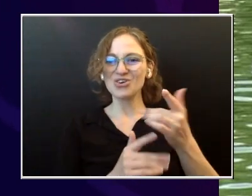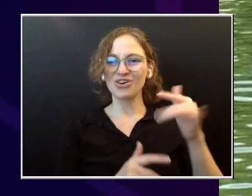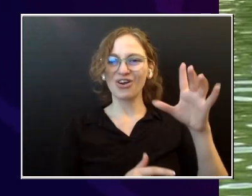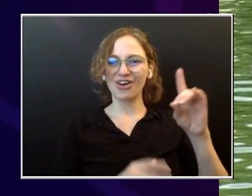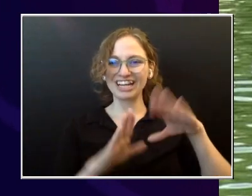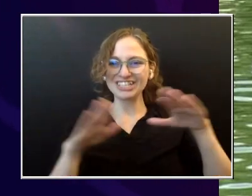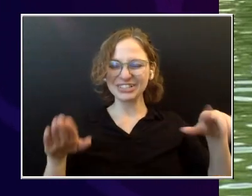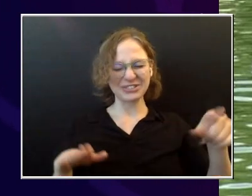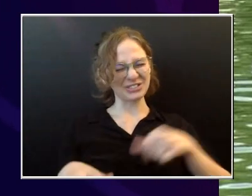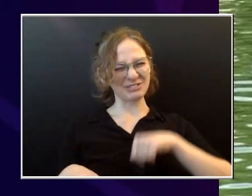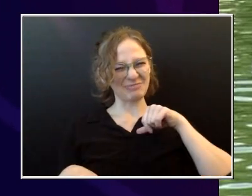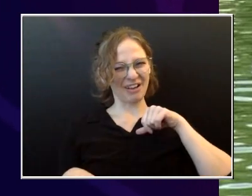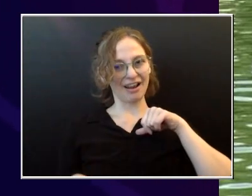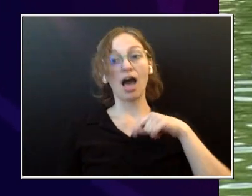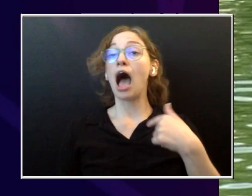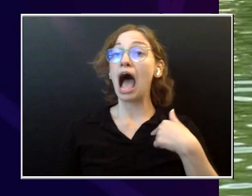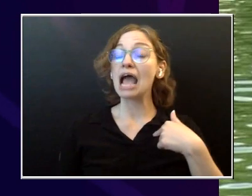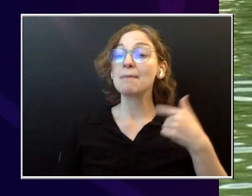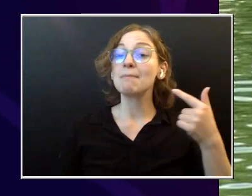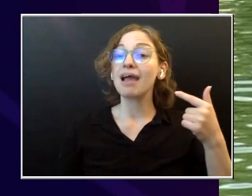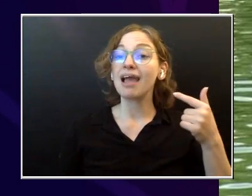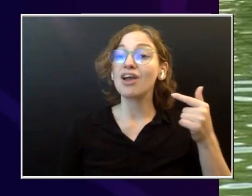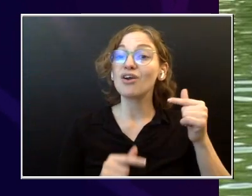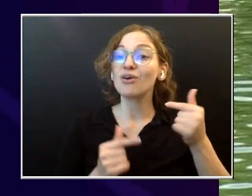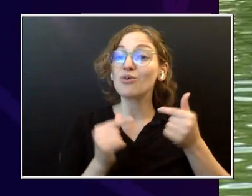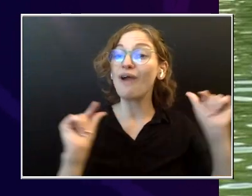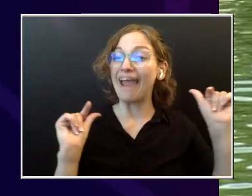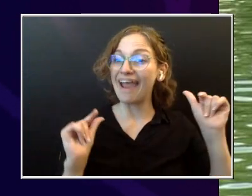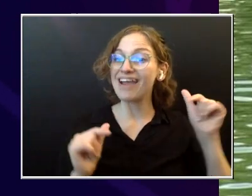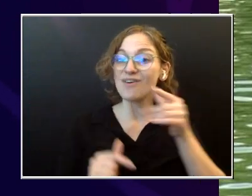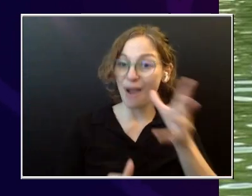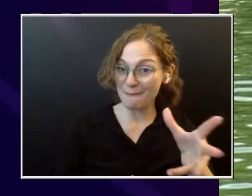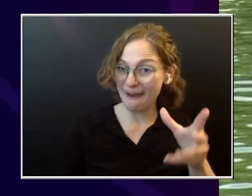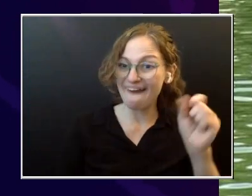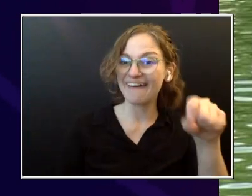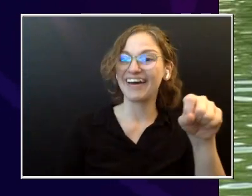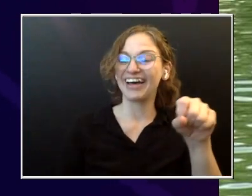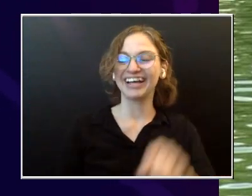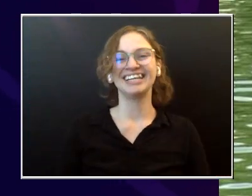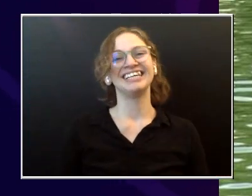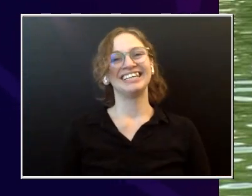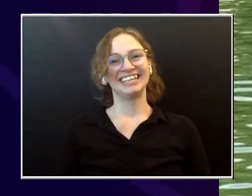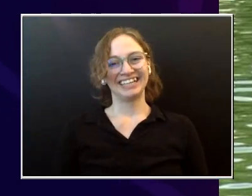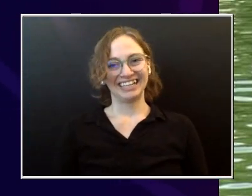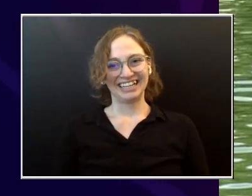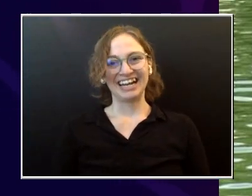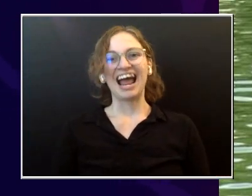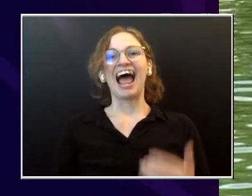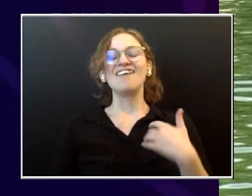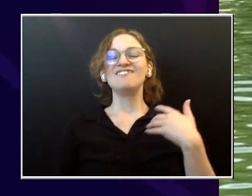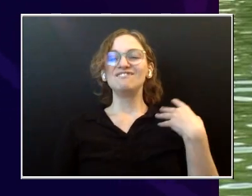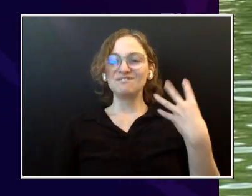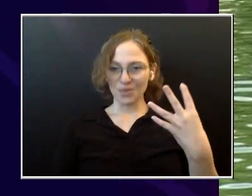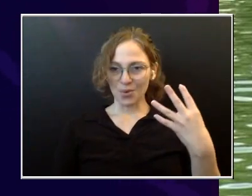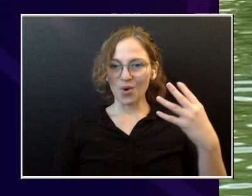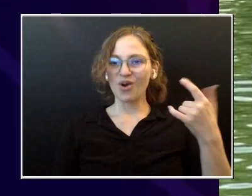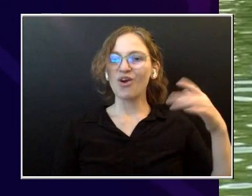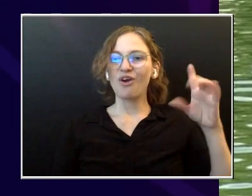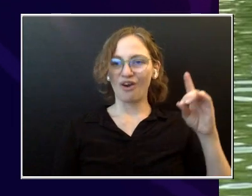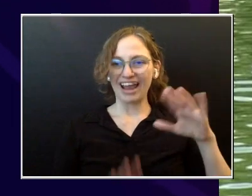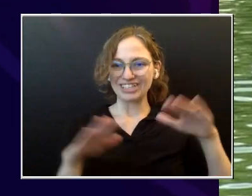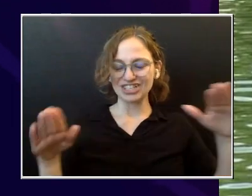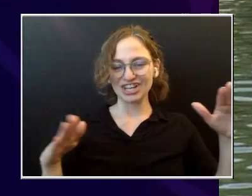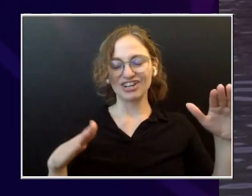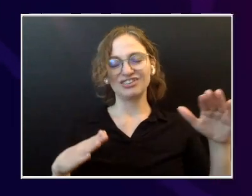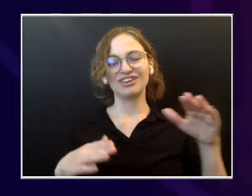a great grandma. A great grandma? Yes, I am. I have 4 grandchildren ranging in age from